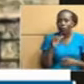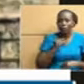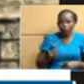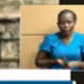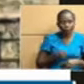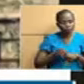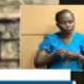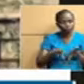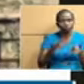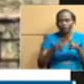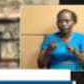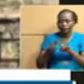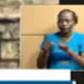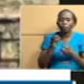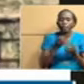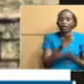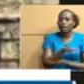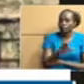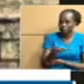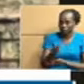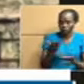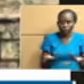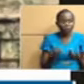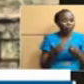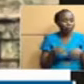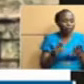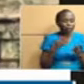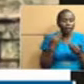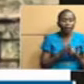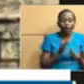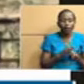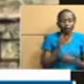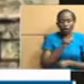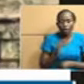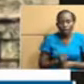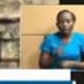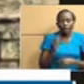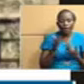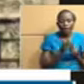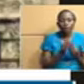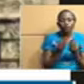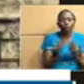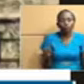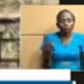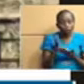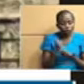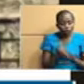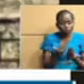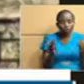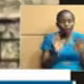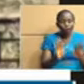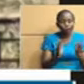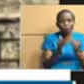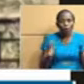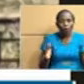profit into many areas, redistributing profit into caring for the elderly, caring for children, because children are home and the